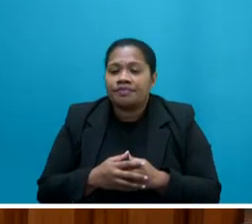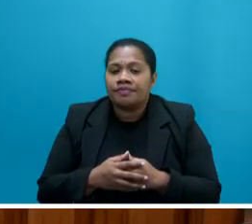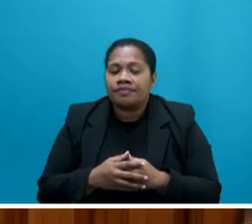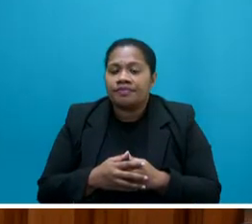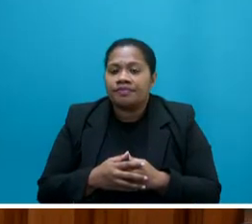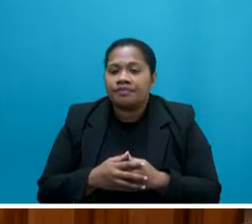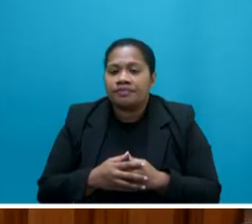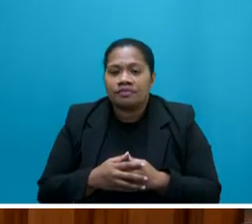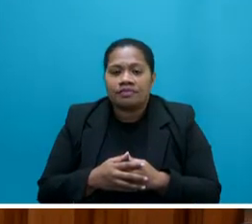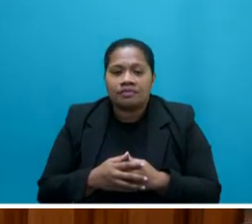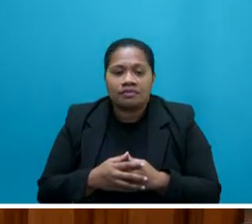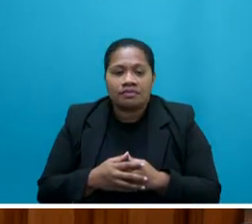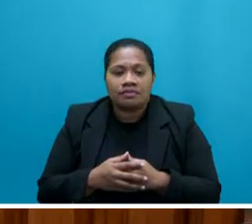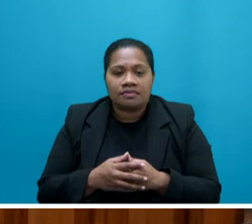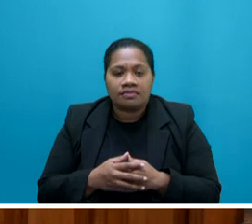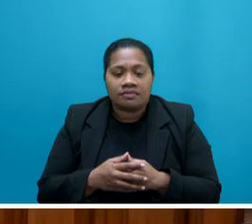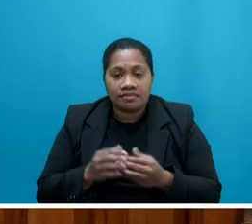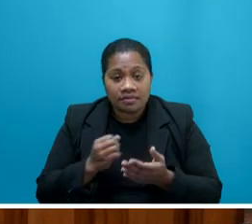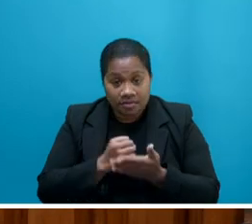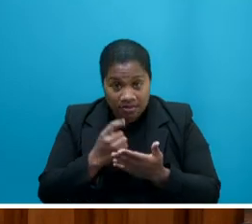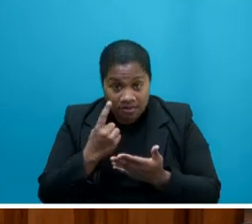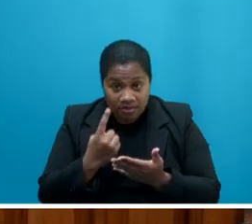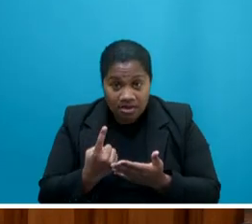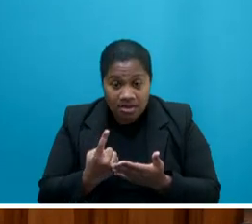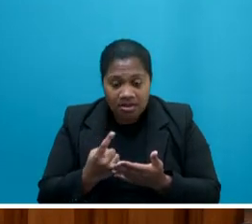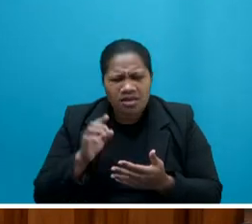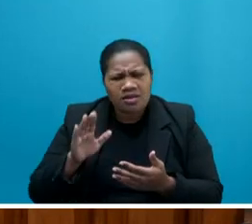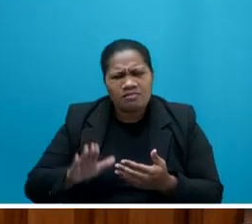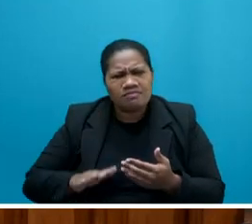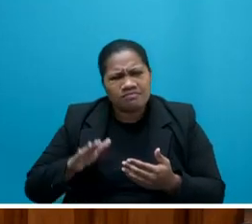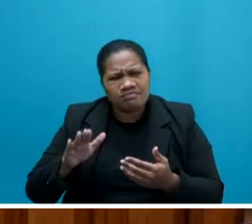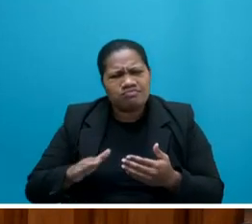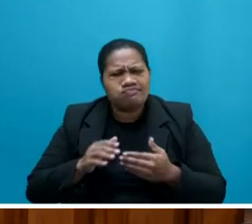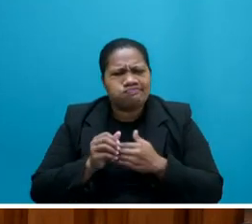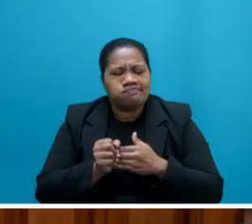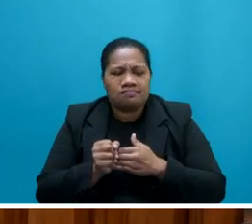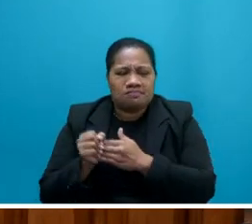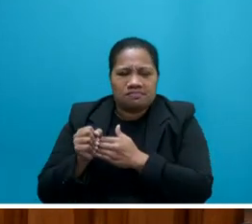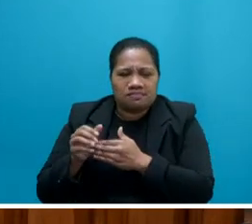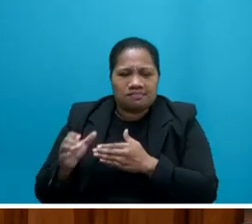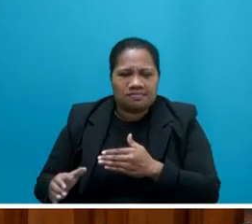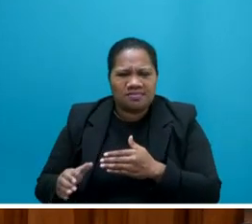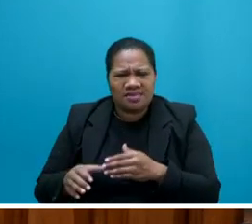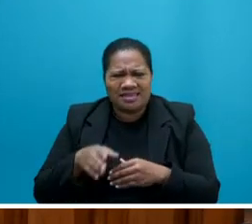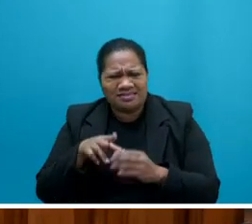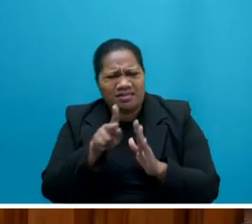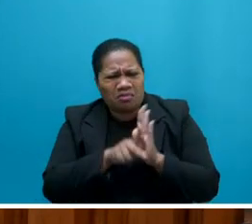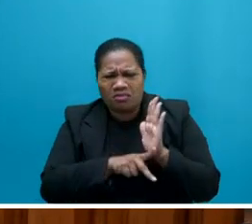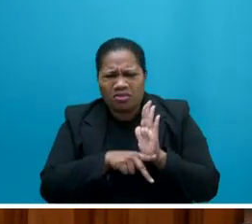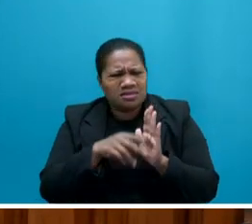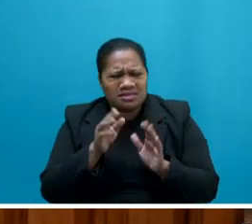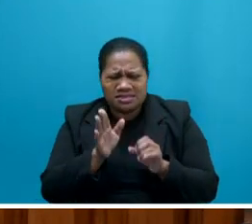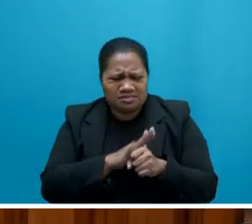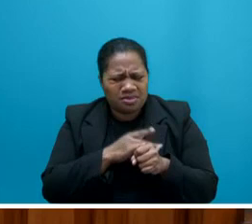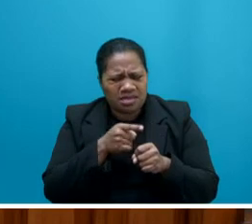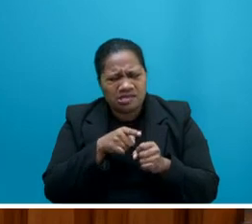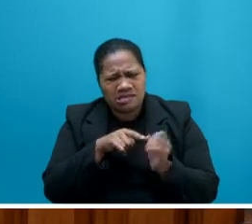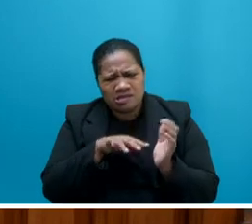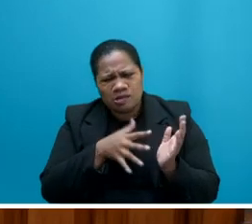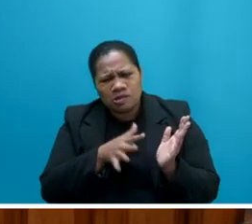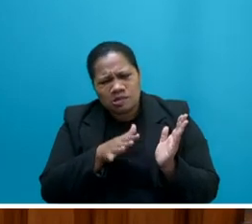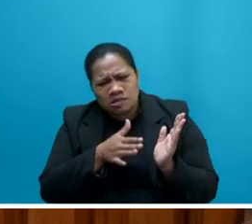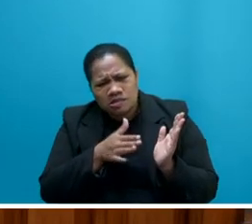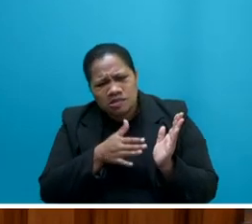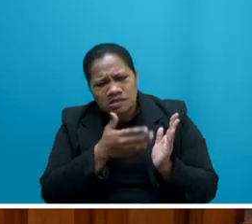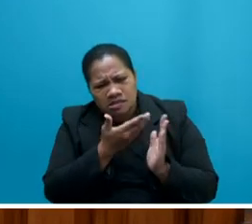one, poor or ego-centric leadership and unsound policy making. Number two, wastage of